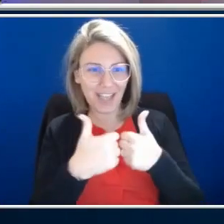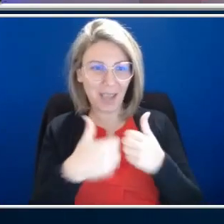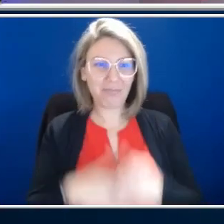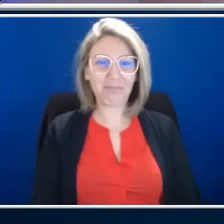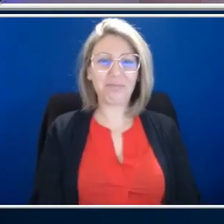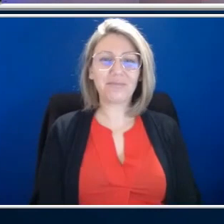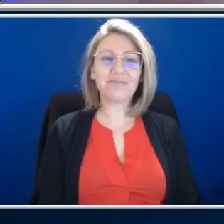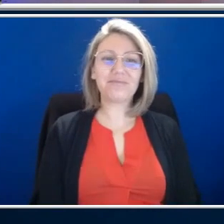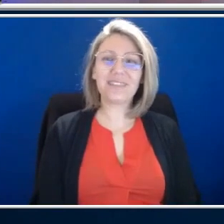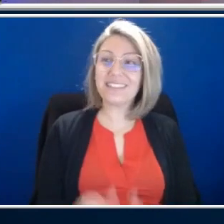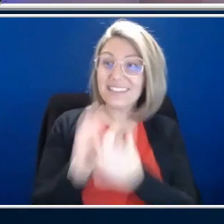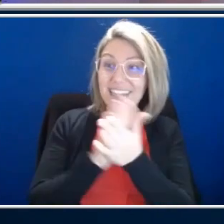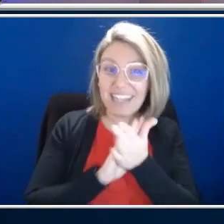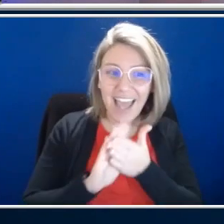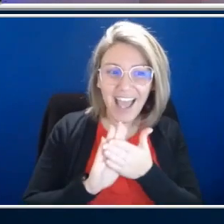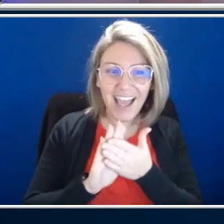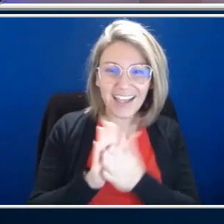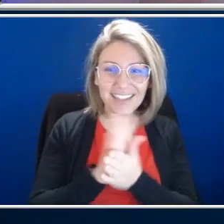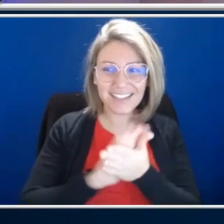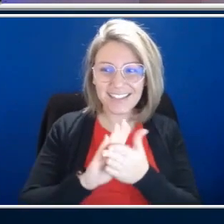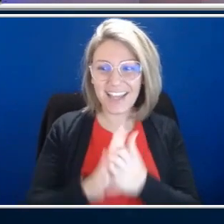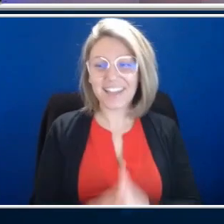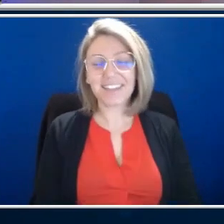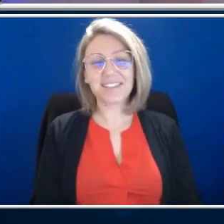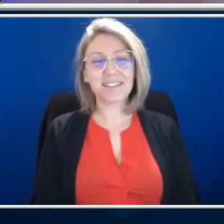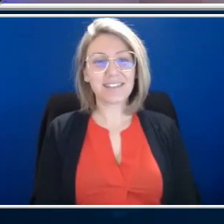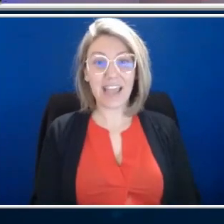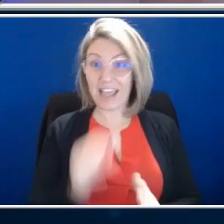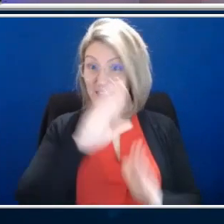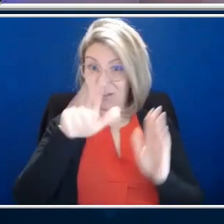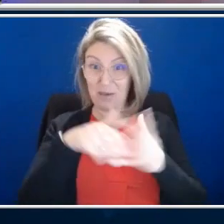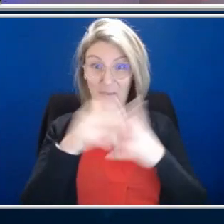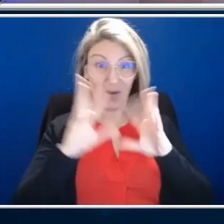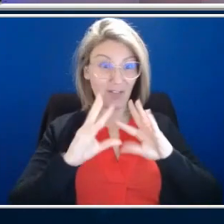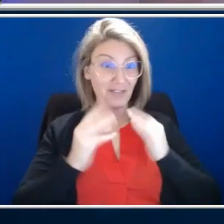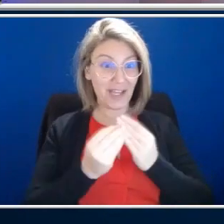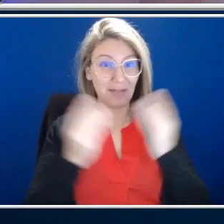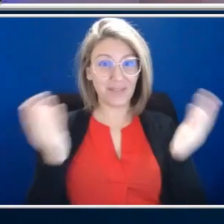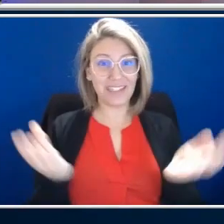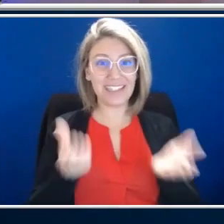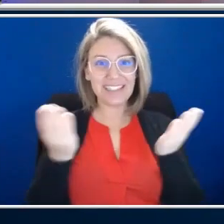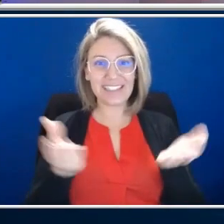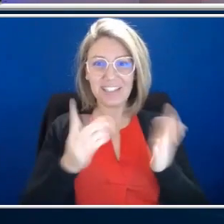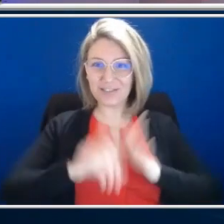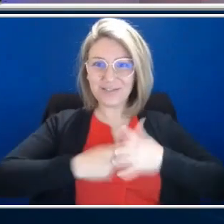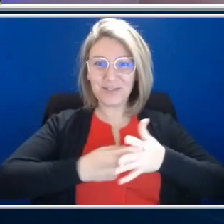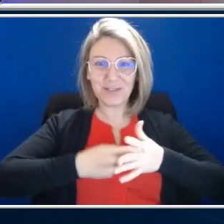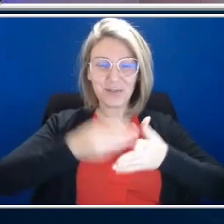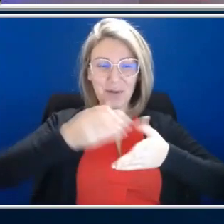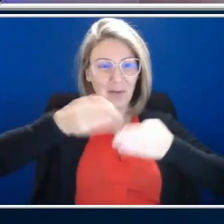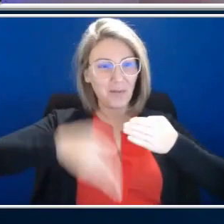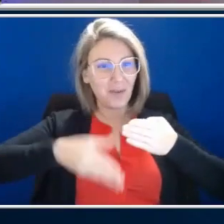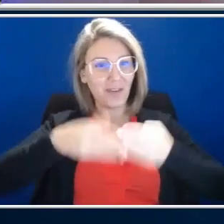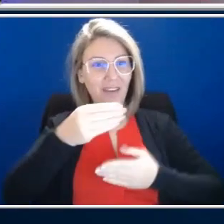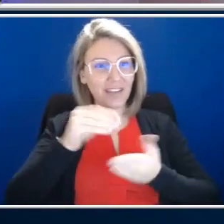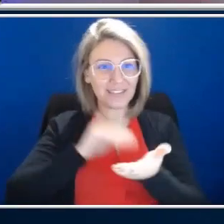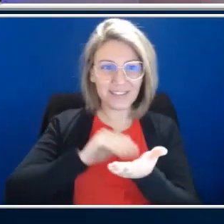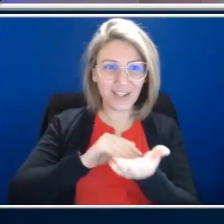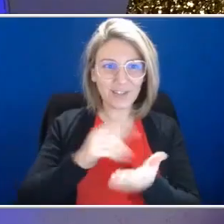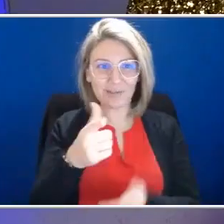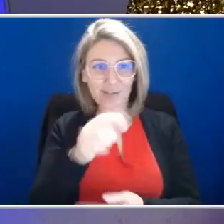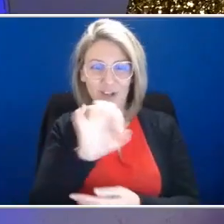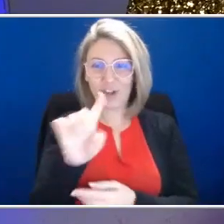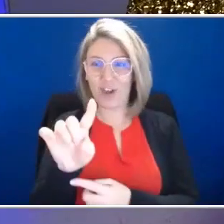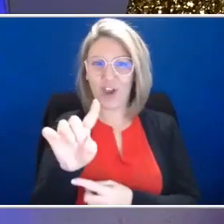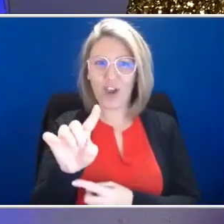Nice. Nice. And you've got the whole family here to kind of kick off the weekend. Dr. Garg, Chiefs, Eagles? Oh, Chiefs,